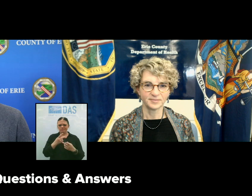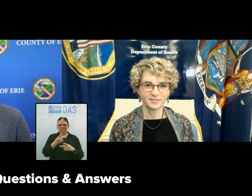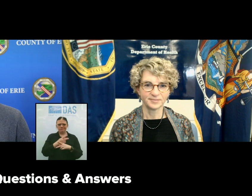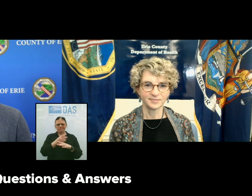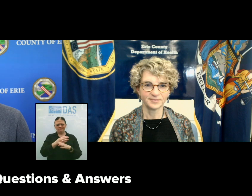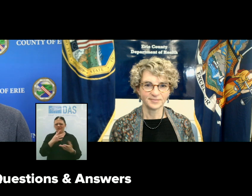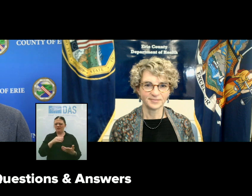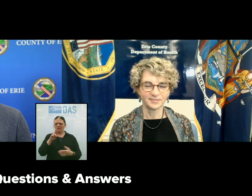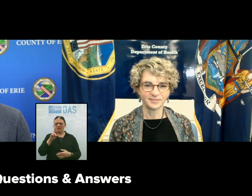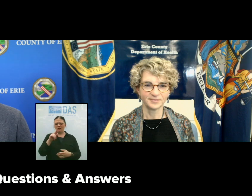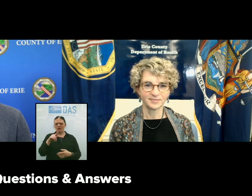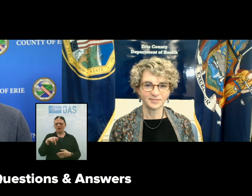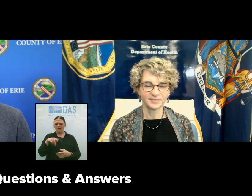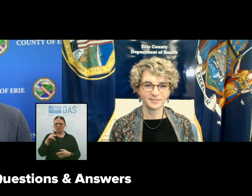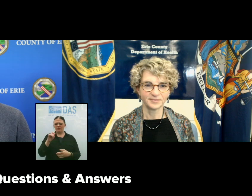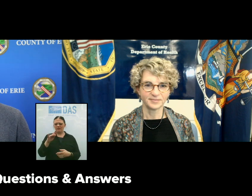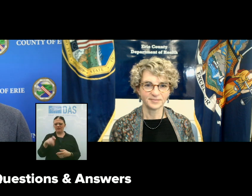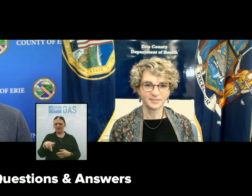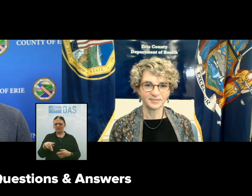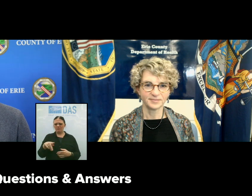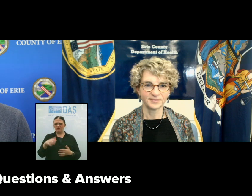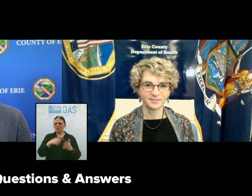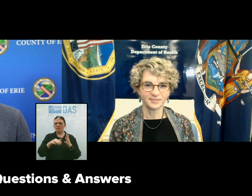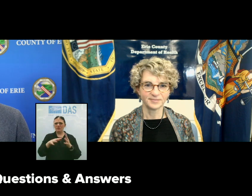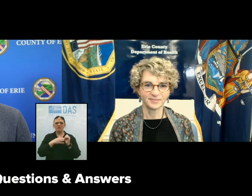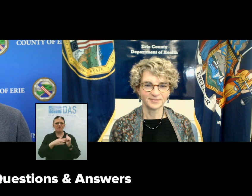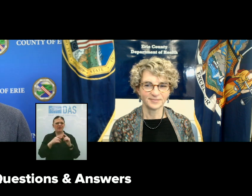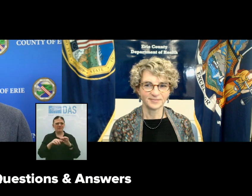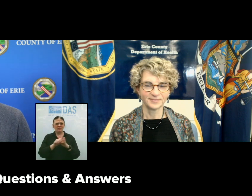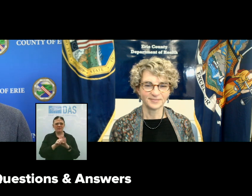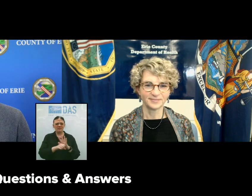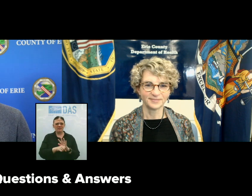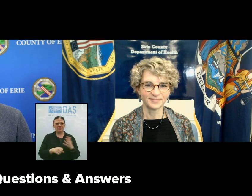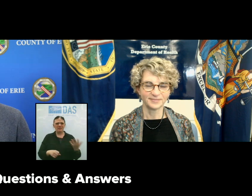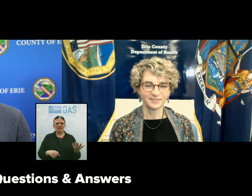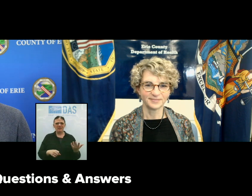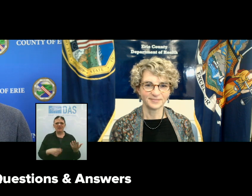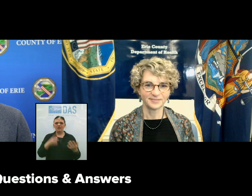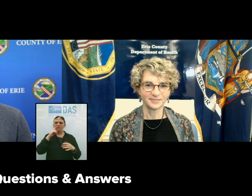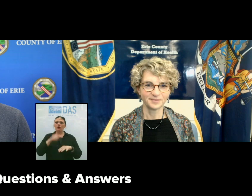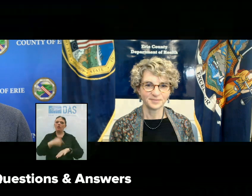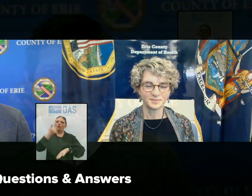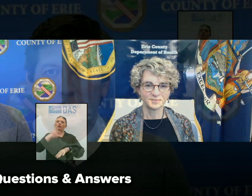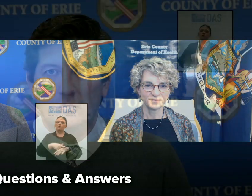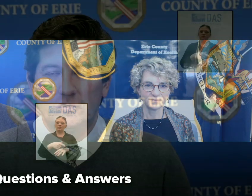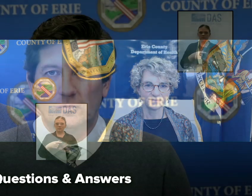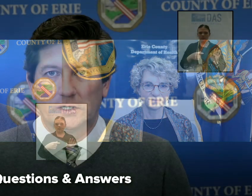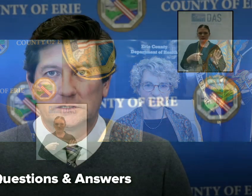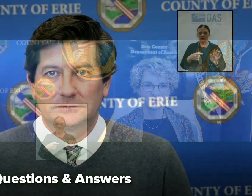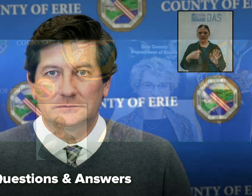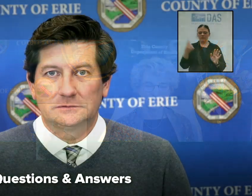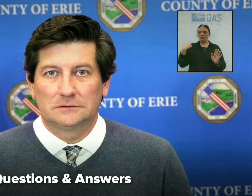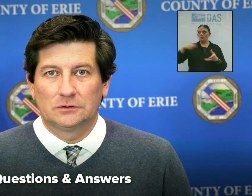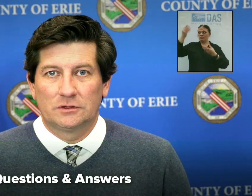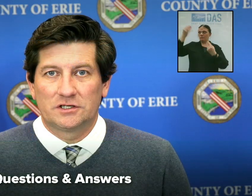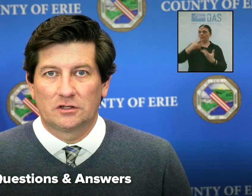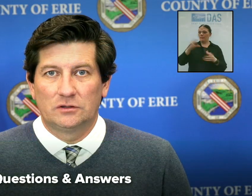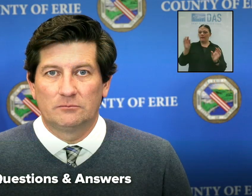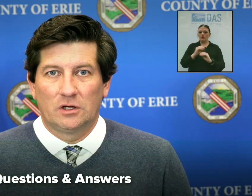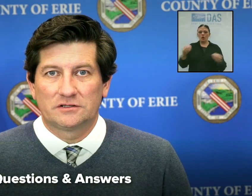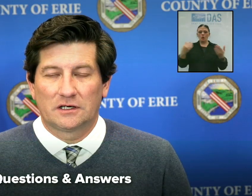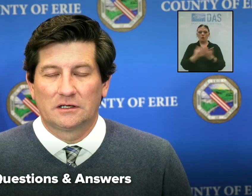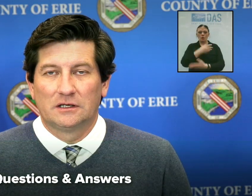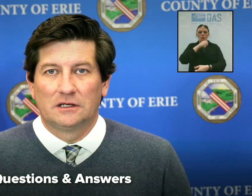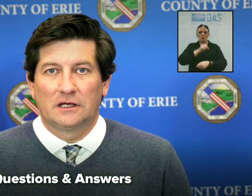new guidances from the state? Well, I mean, for the longest time we were told you could do no new work, which